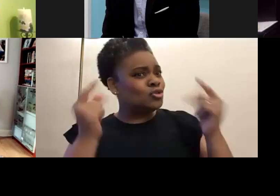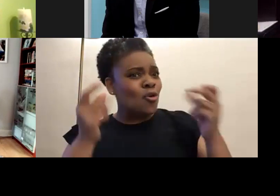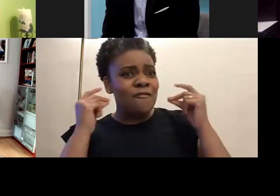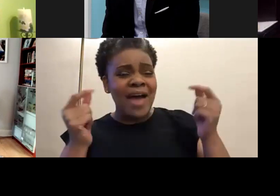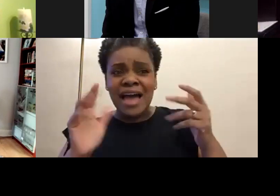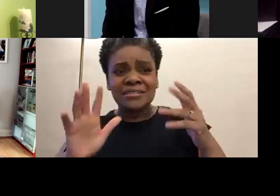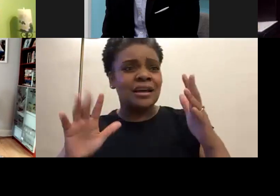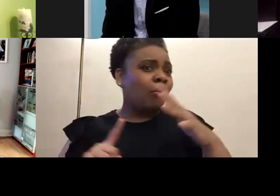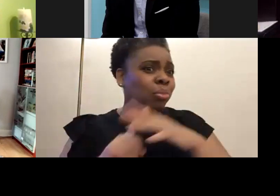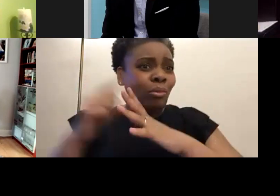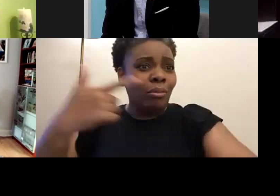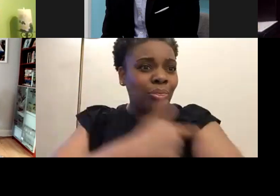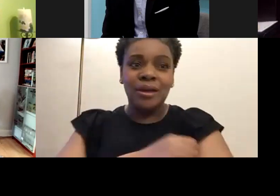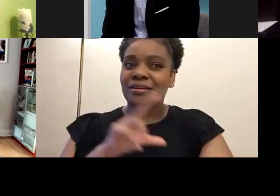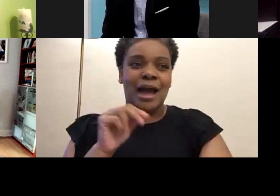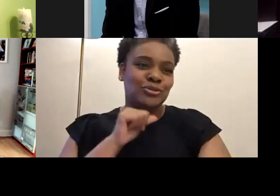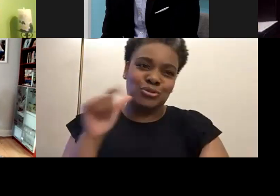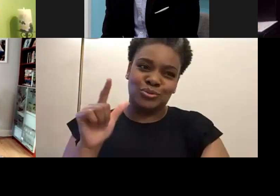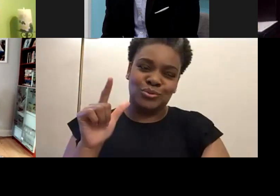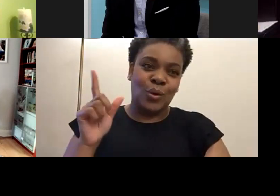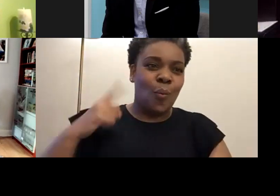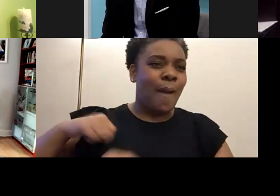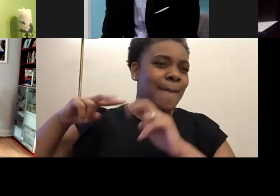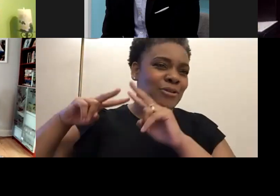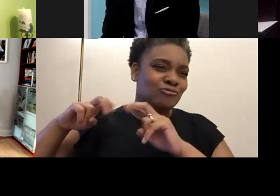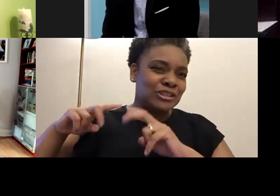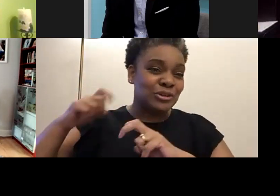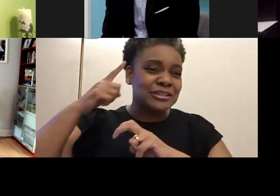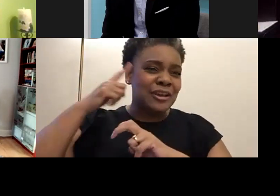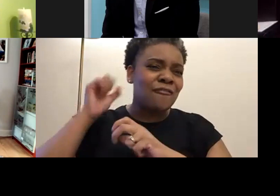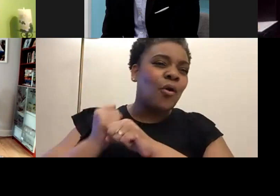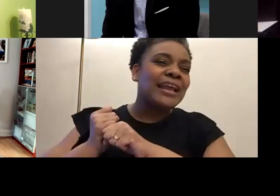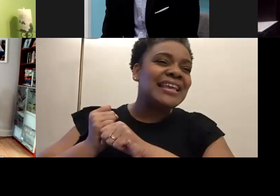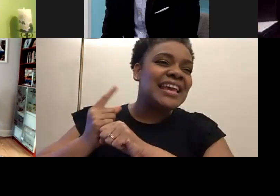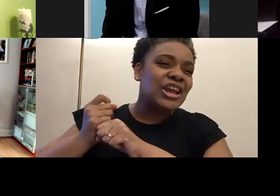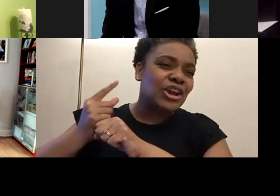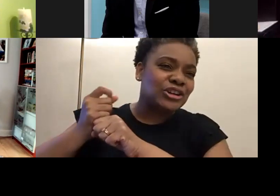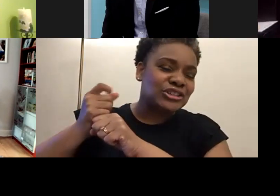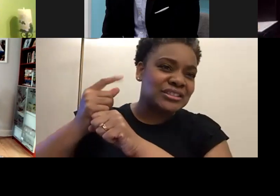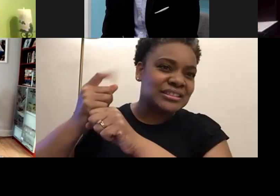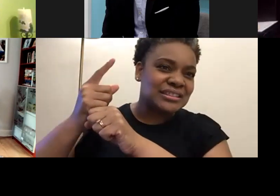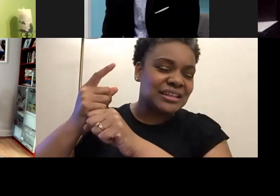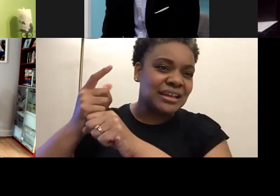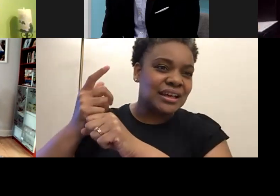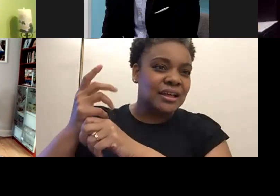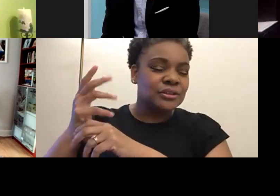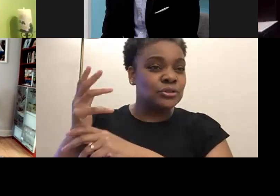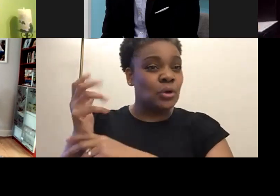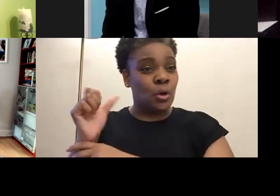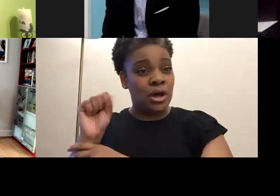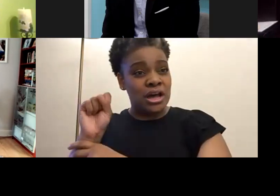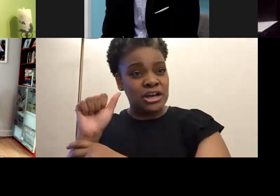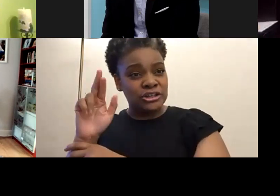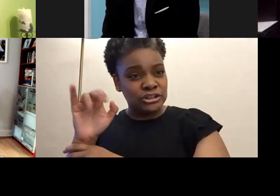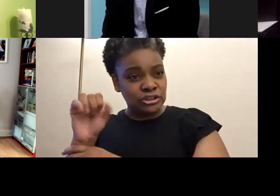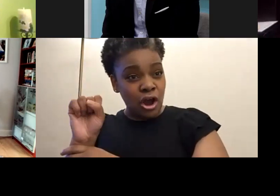on mRNA vaccines for years. It was just, I guess, fortunate, if you think about it, that they had that primer of that kind of vaccine that